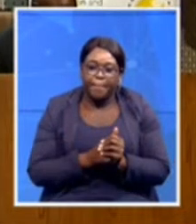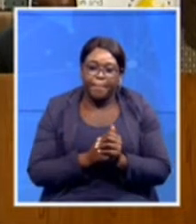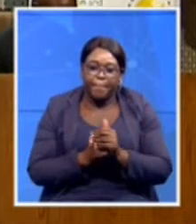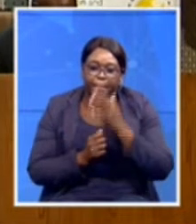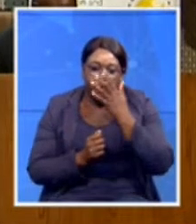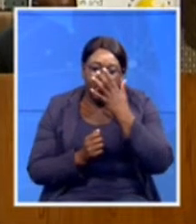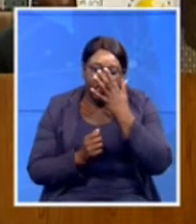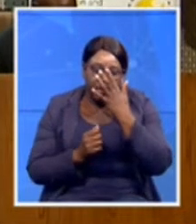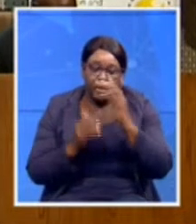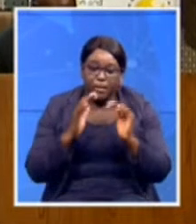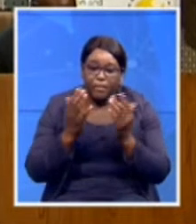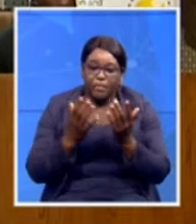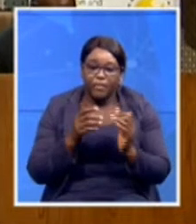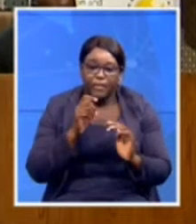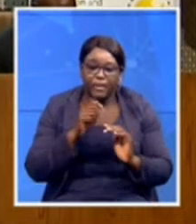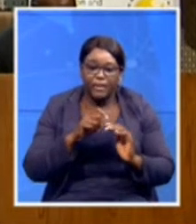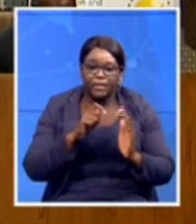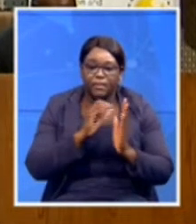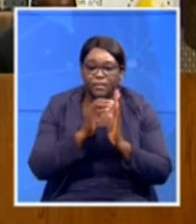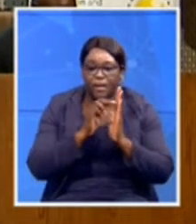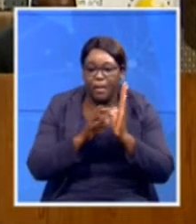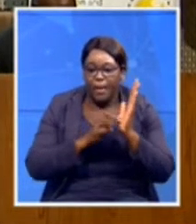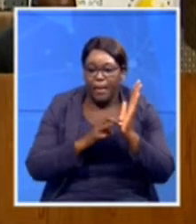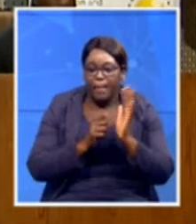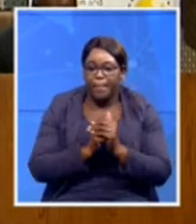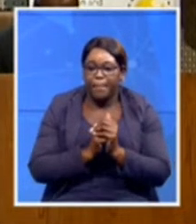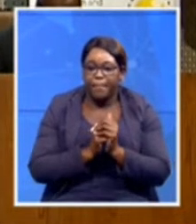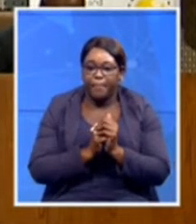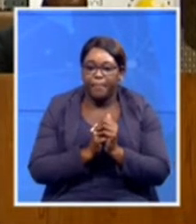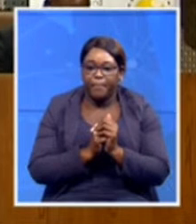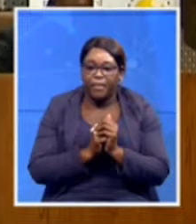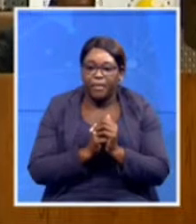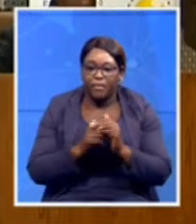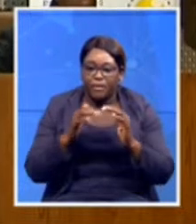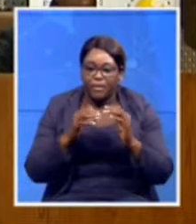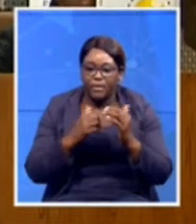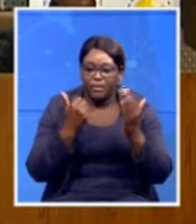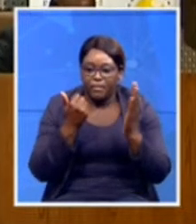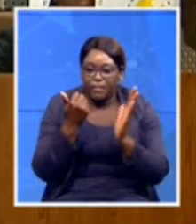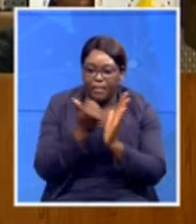as the Film and Publication Board will engage with